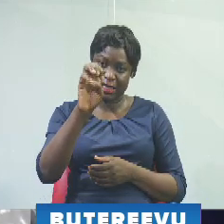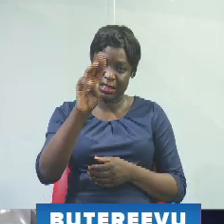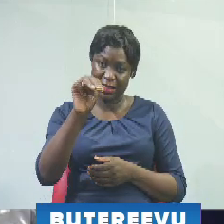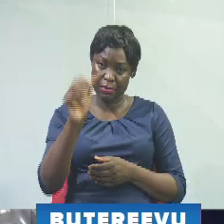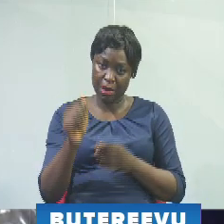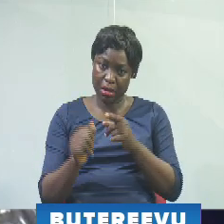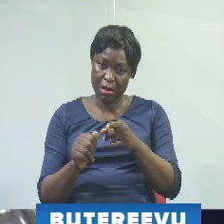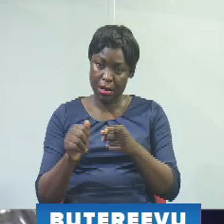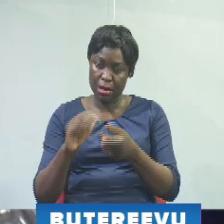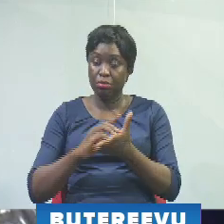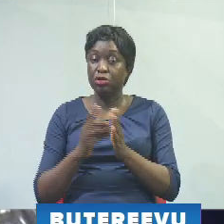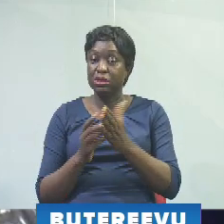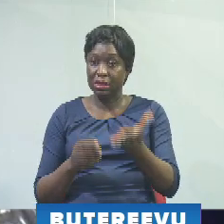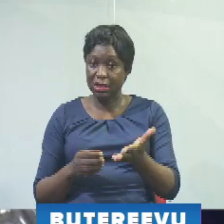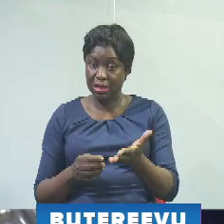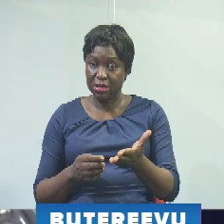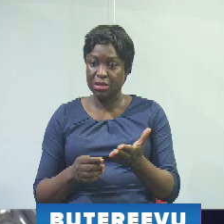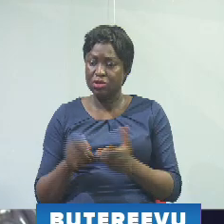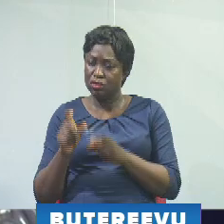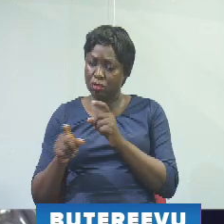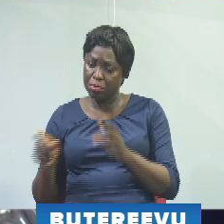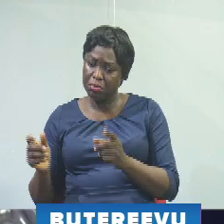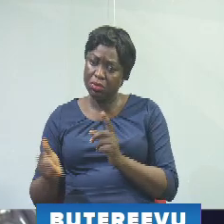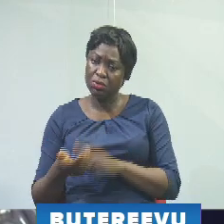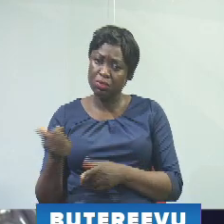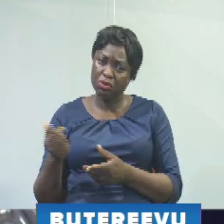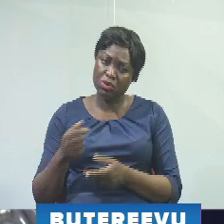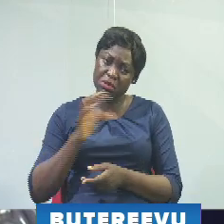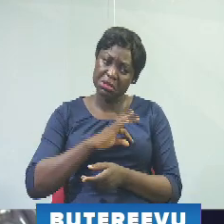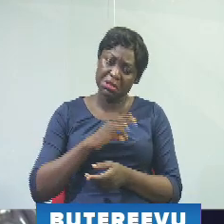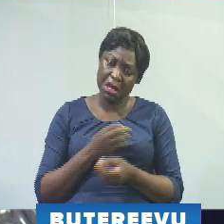eyamba omuntu afuna ssente ensaamusaamu.